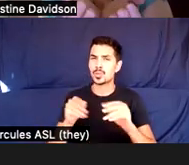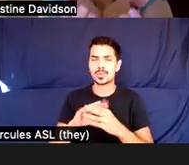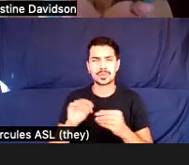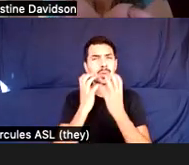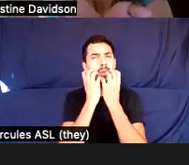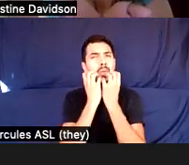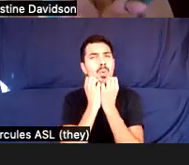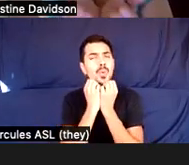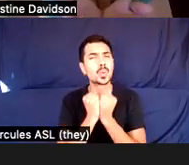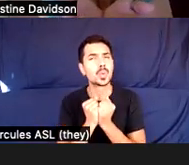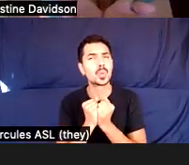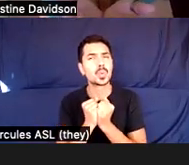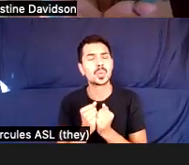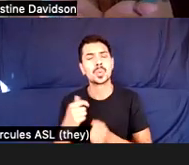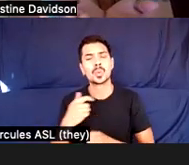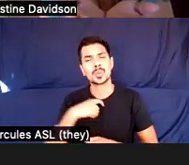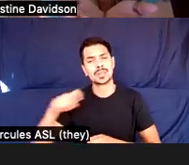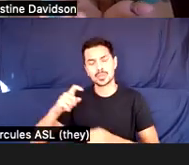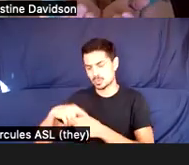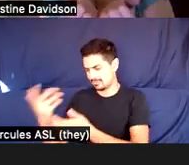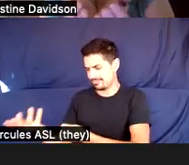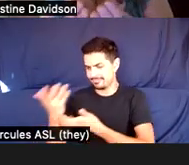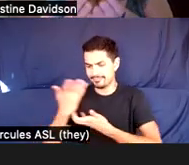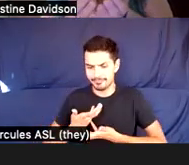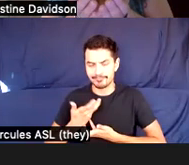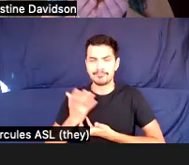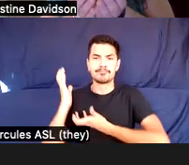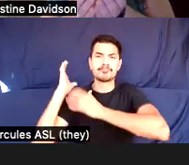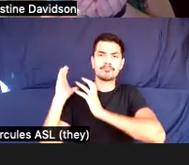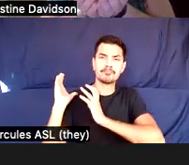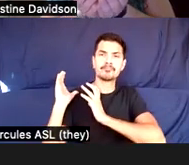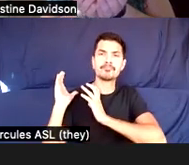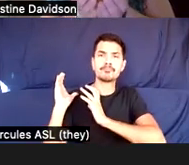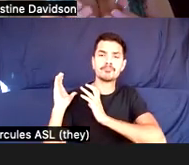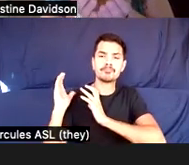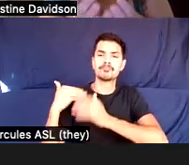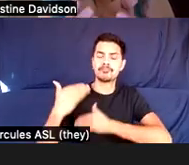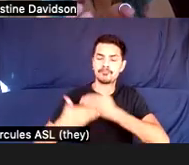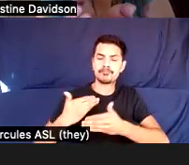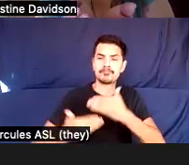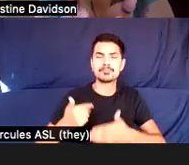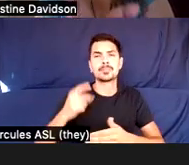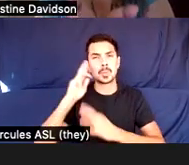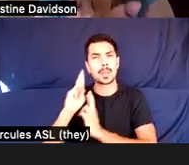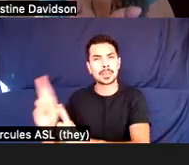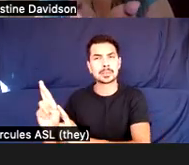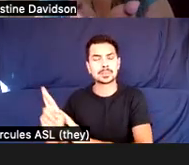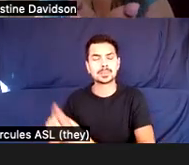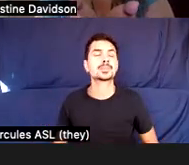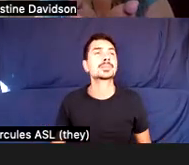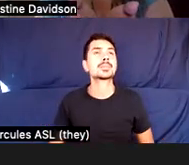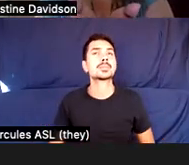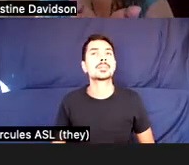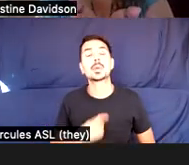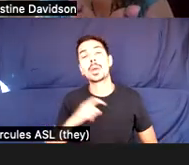those forward, right? And treating them as sacred stories, and also not letting their